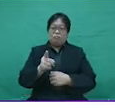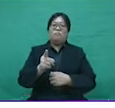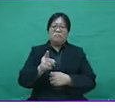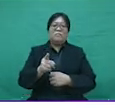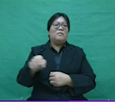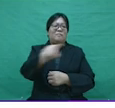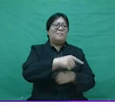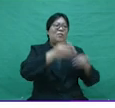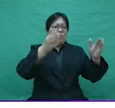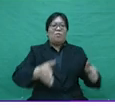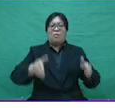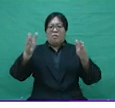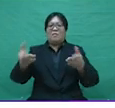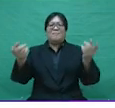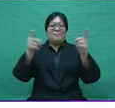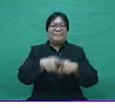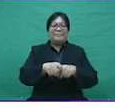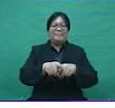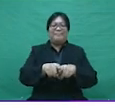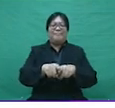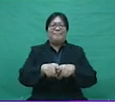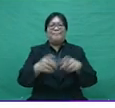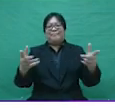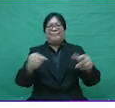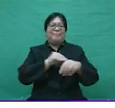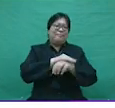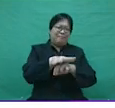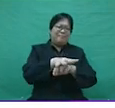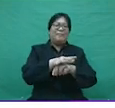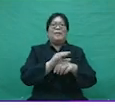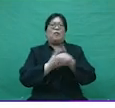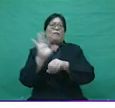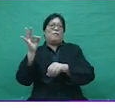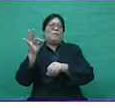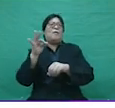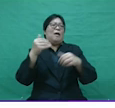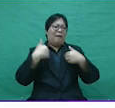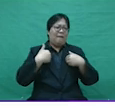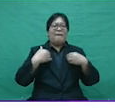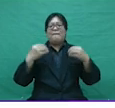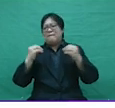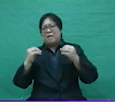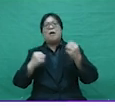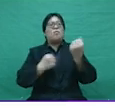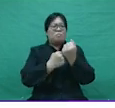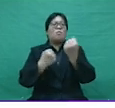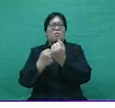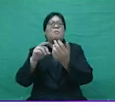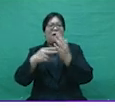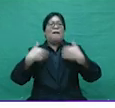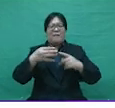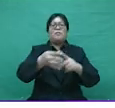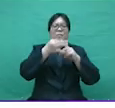sure, the people who are affected directly or indirectly have been supported. That means there have